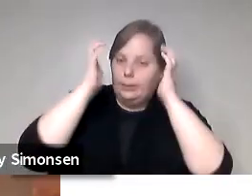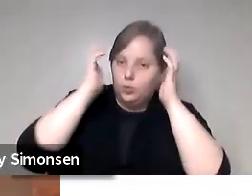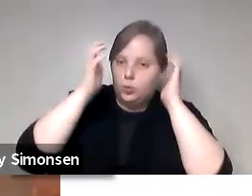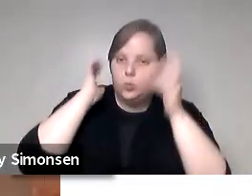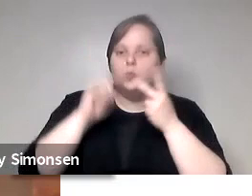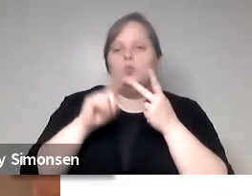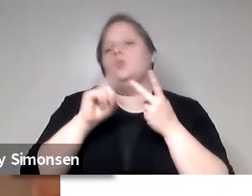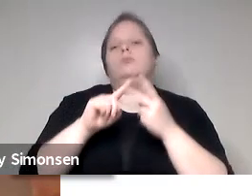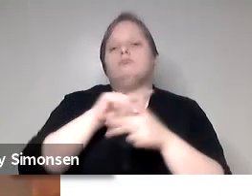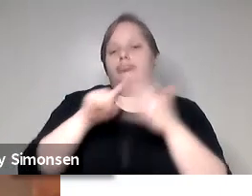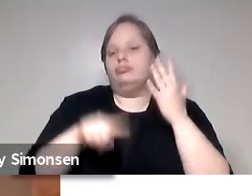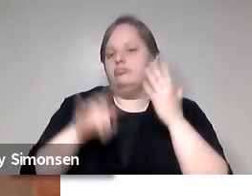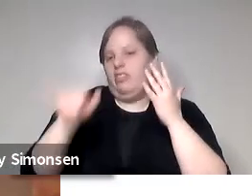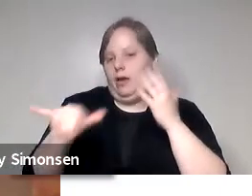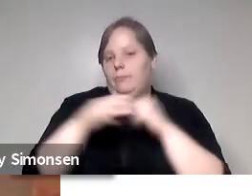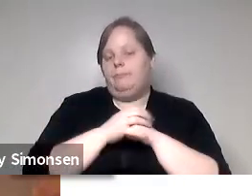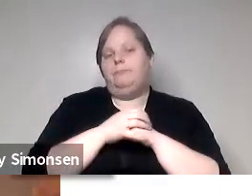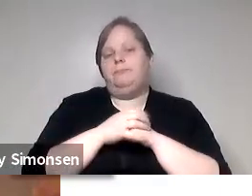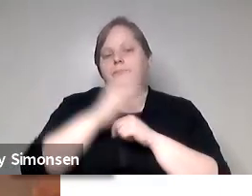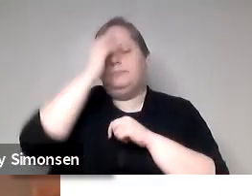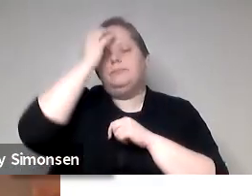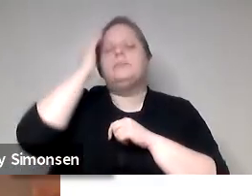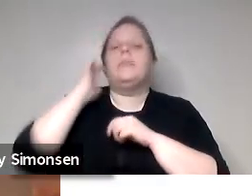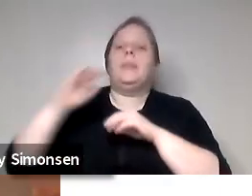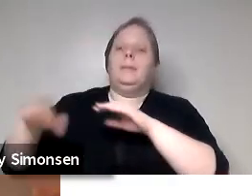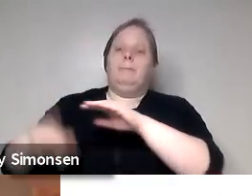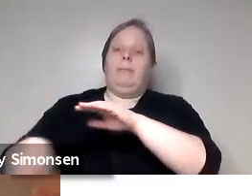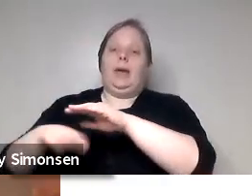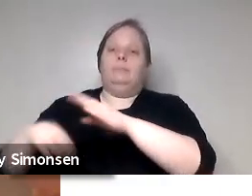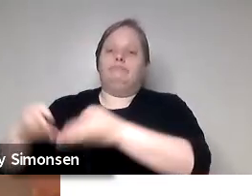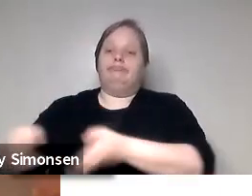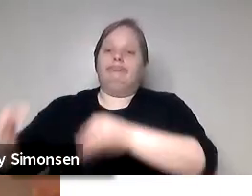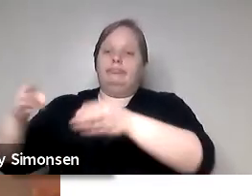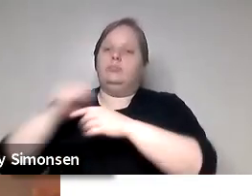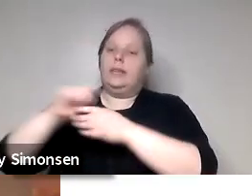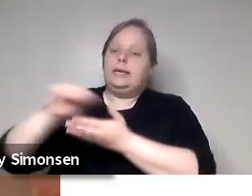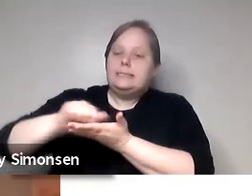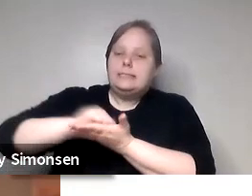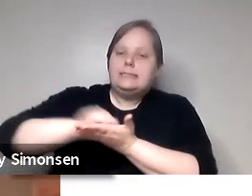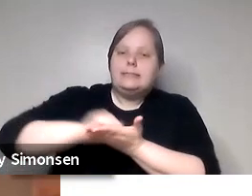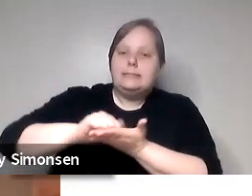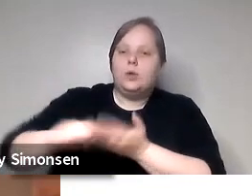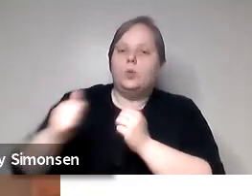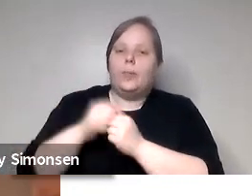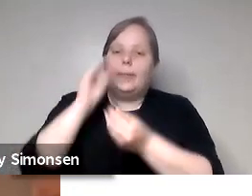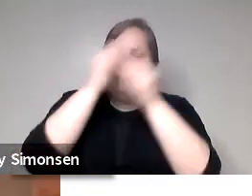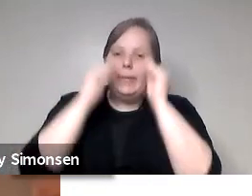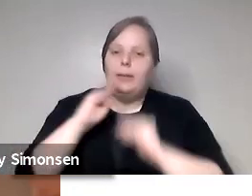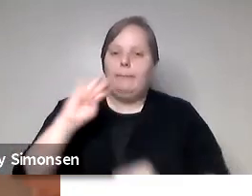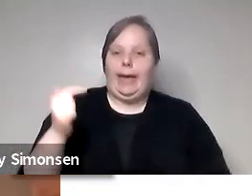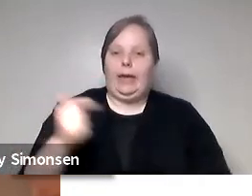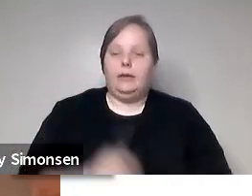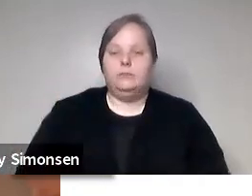and all of those things. And below that are the scrubby sponges and a makeup bag. That's very